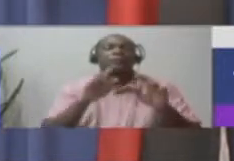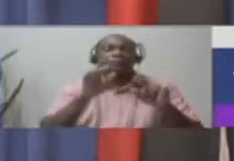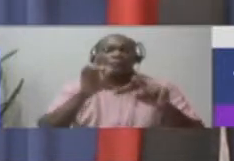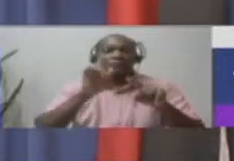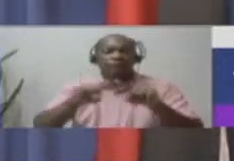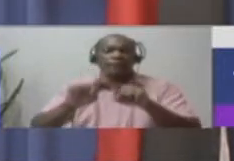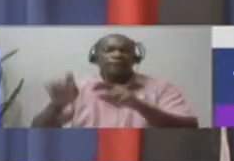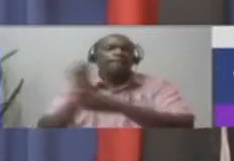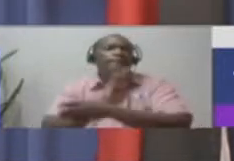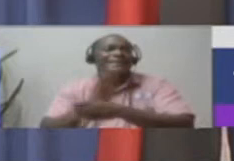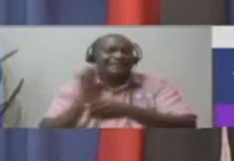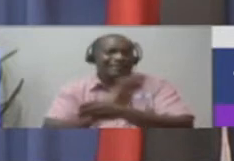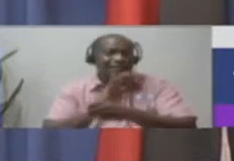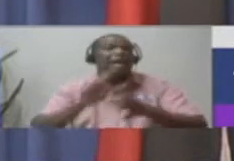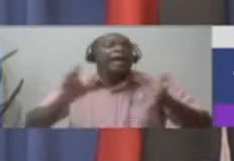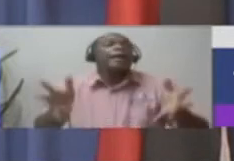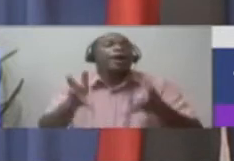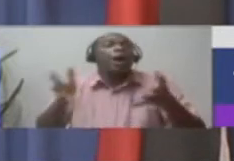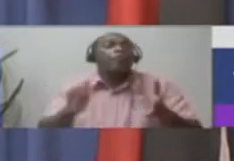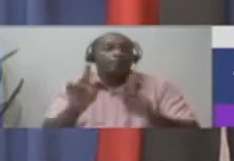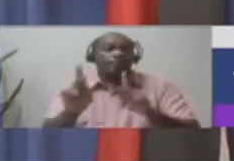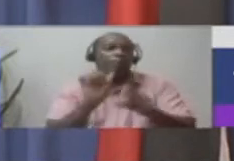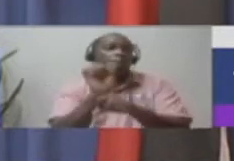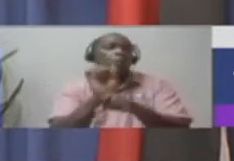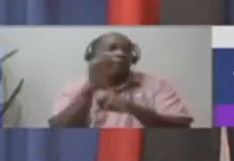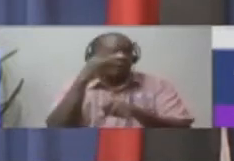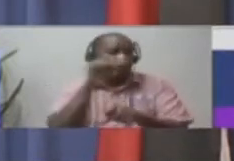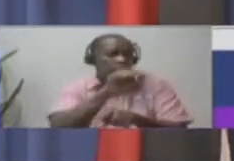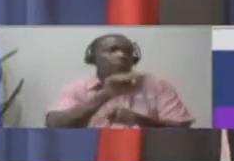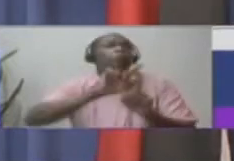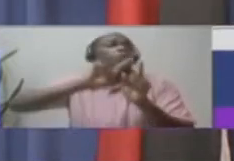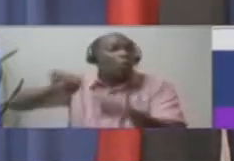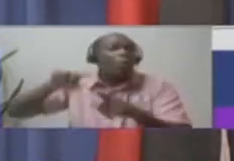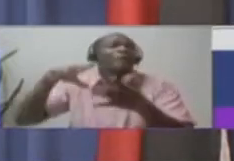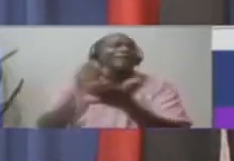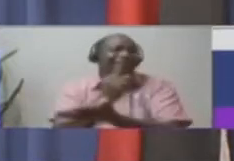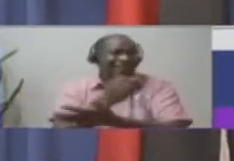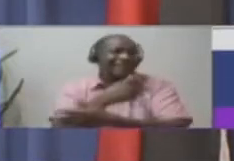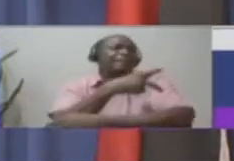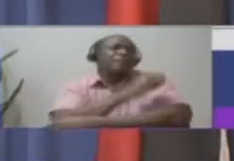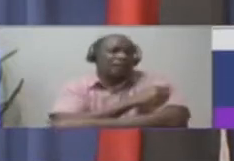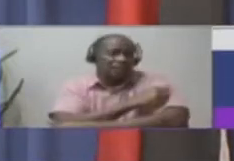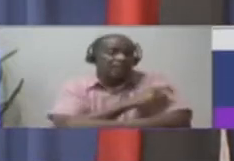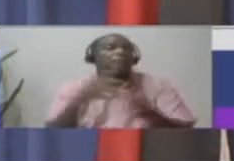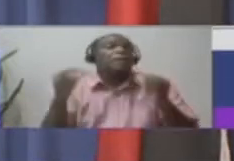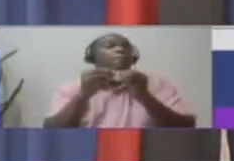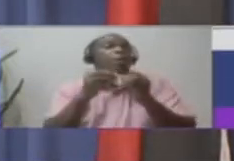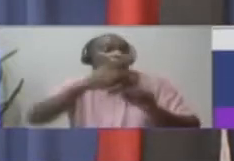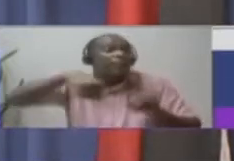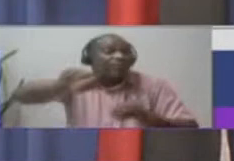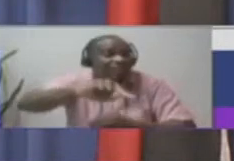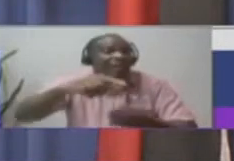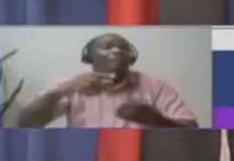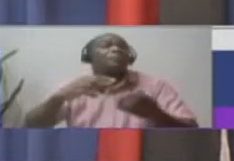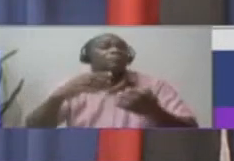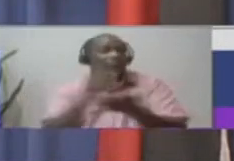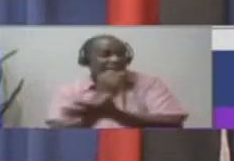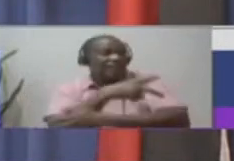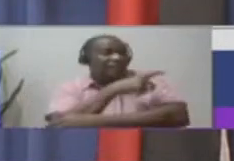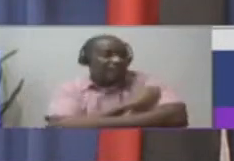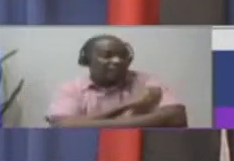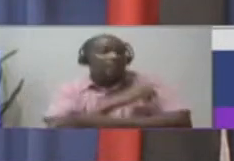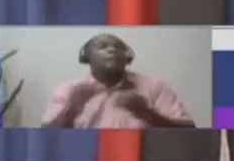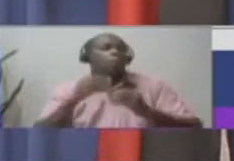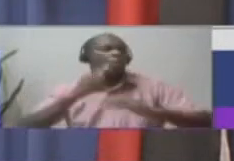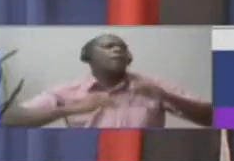as and when they become available. Because the more of those groups we get vaccinated, the more comfortable